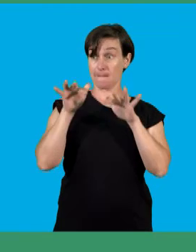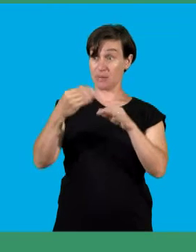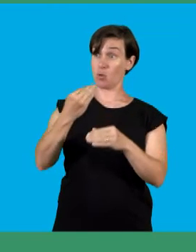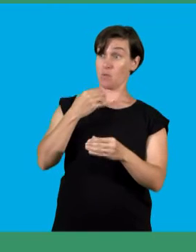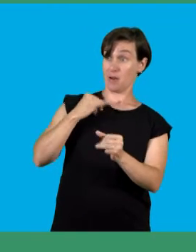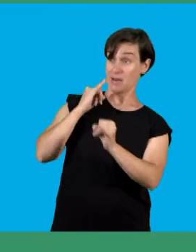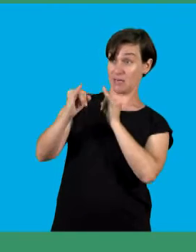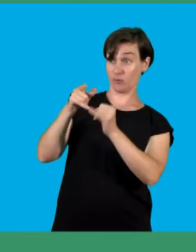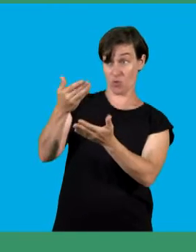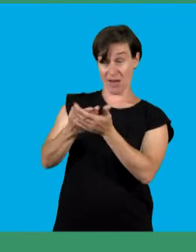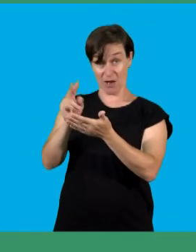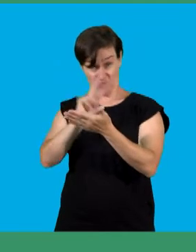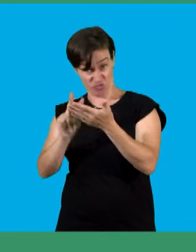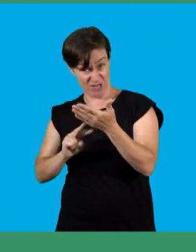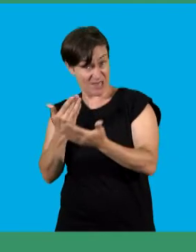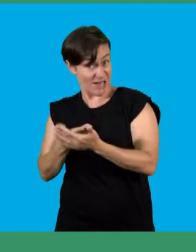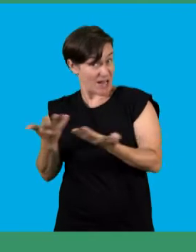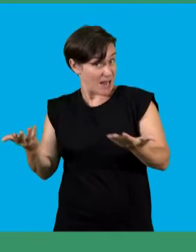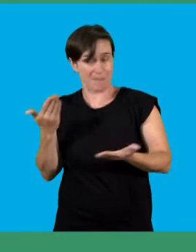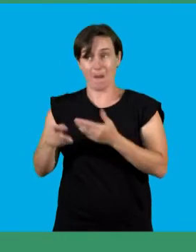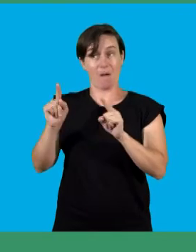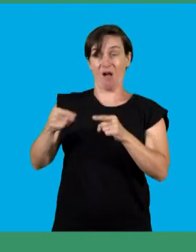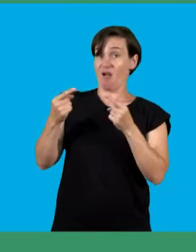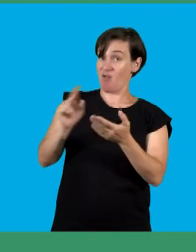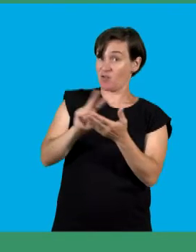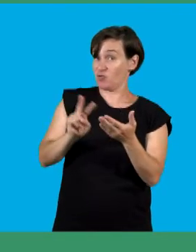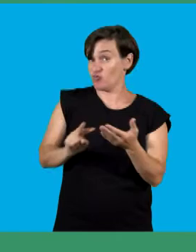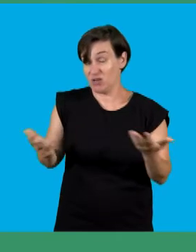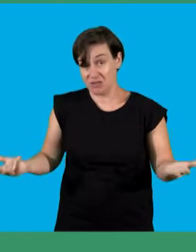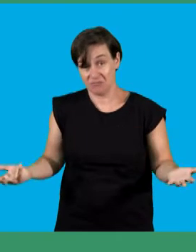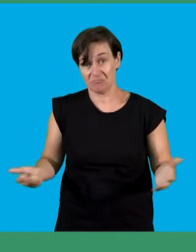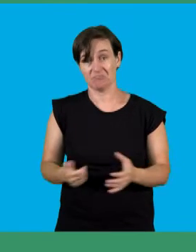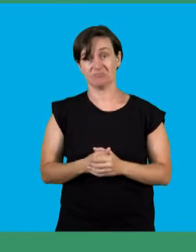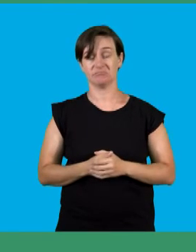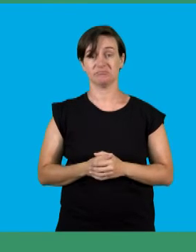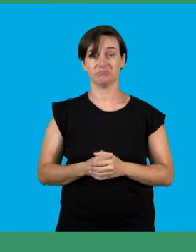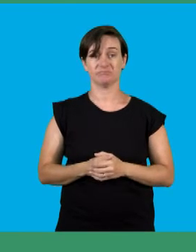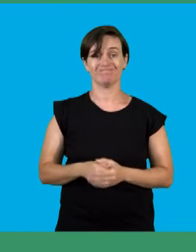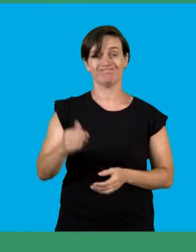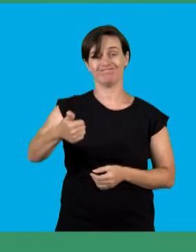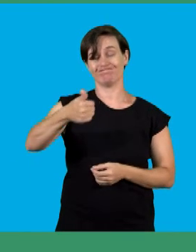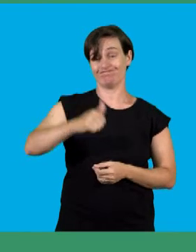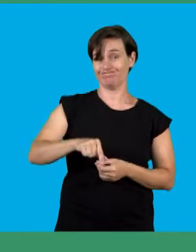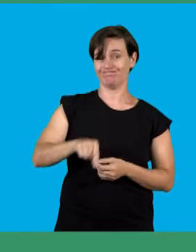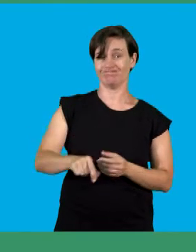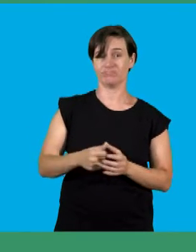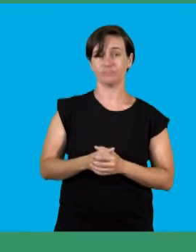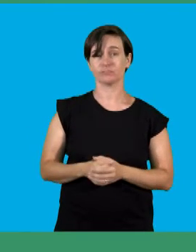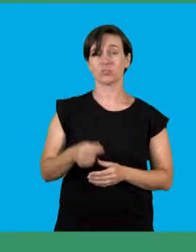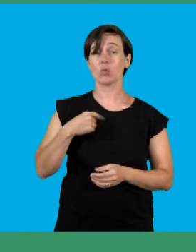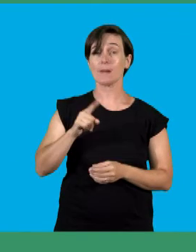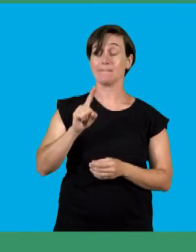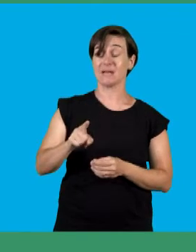levels of the target population, so if they are able to read or write. Right. Thirdly, place